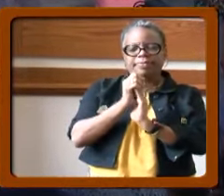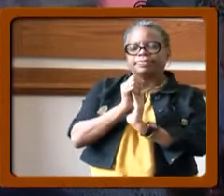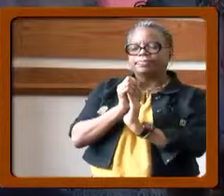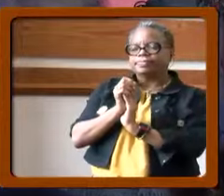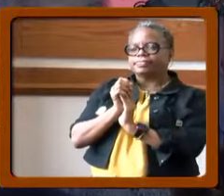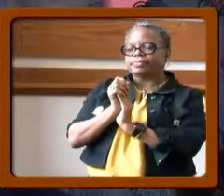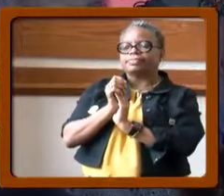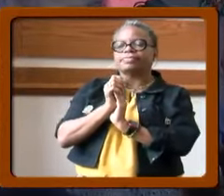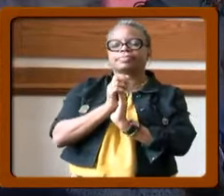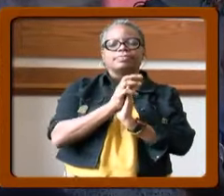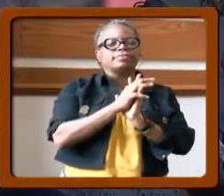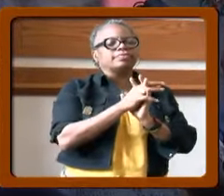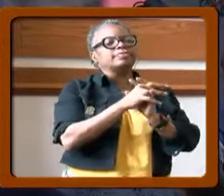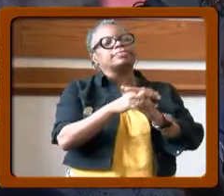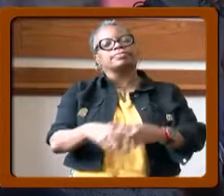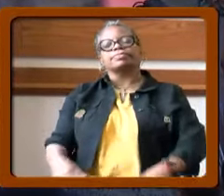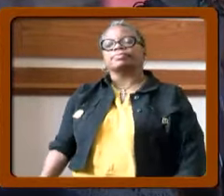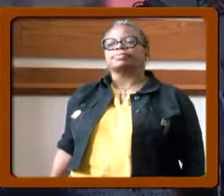and just